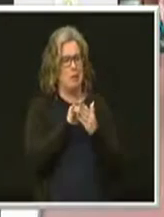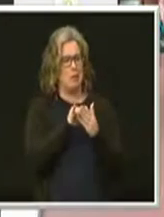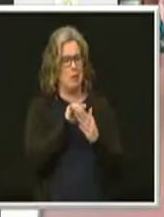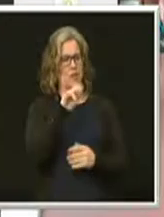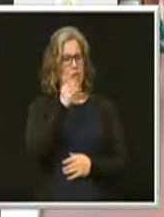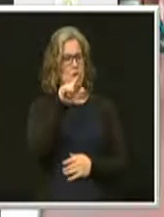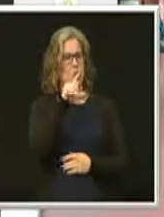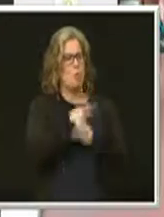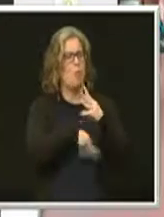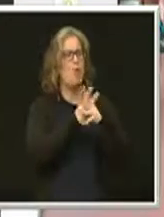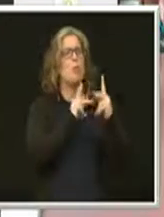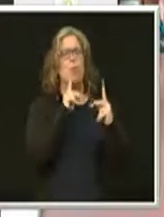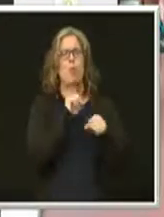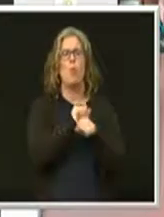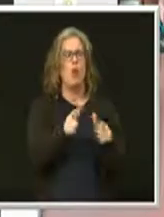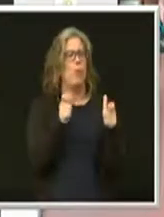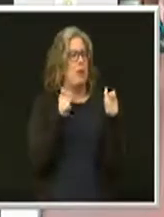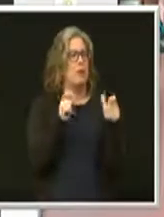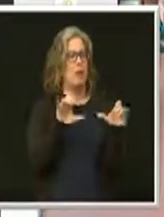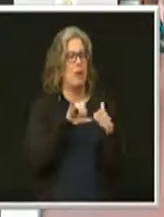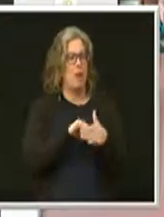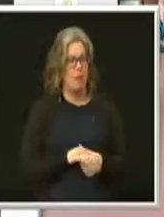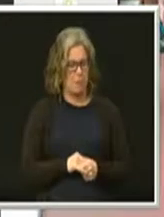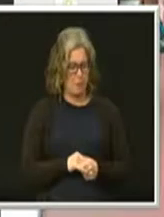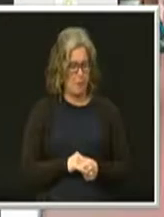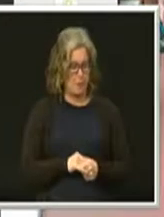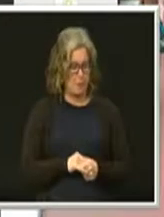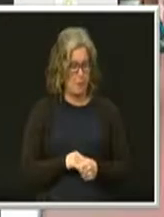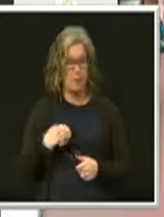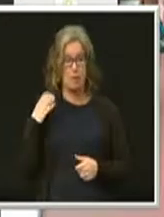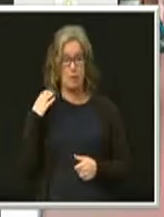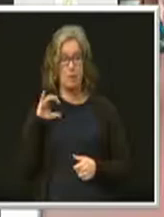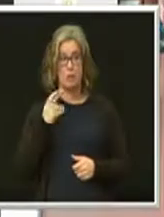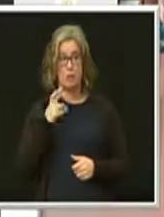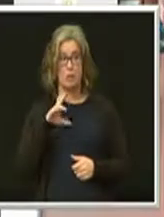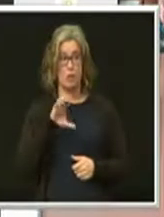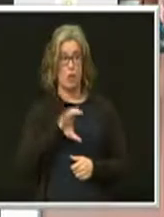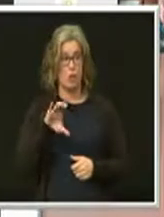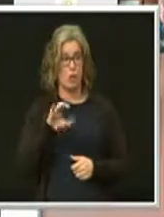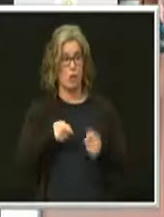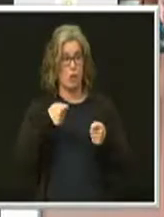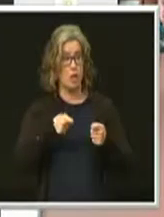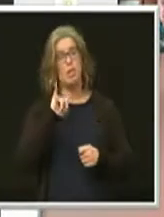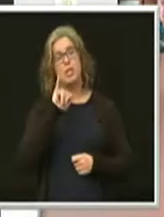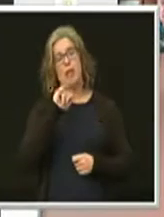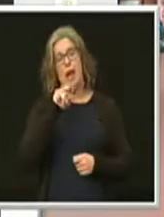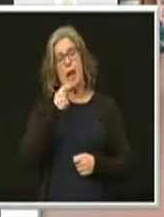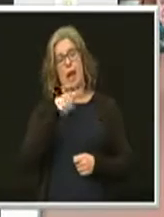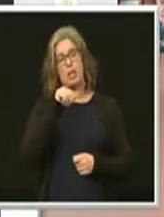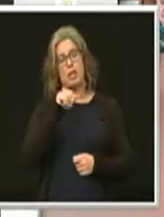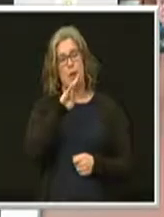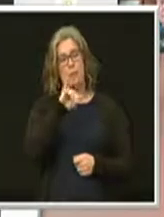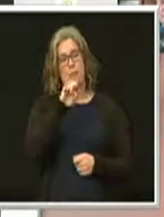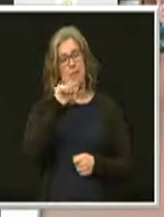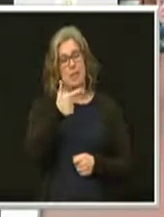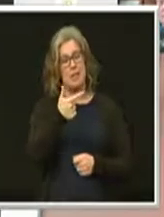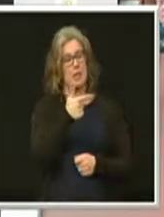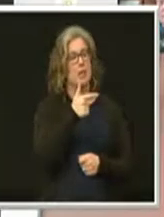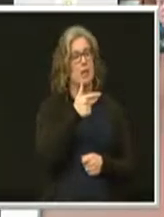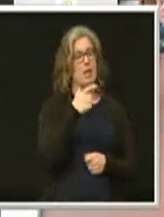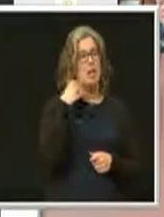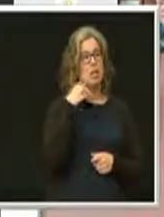world, people have worked very quickly to do that. Chief Circuit Court Judge Angela Bissig and Chief District Court Judge